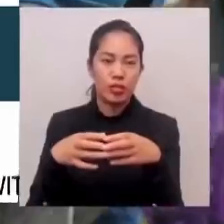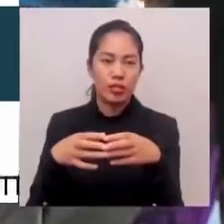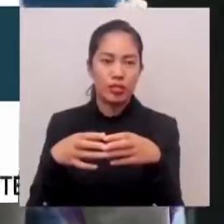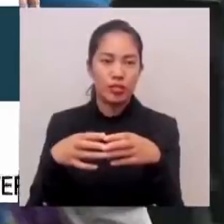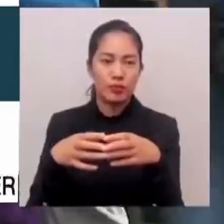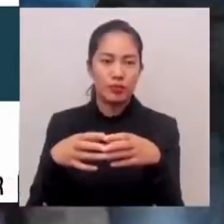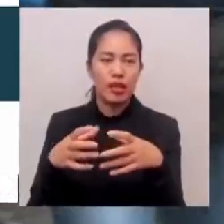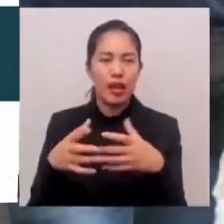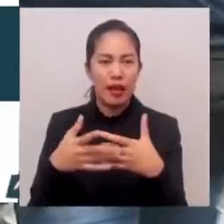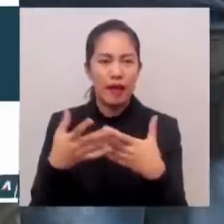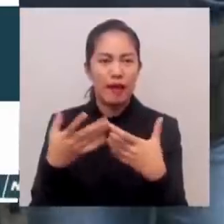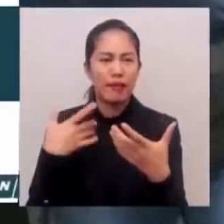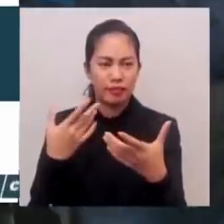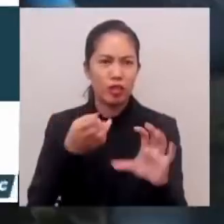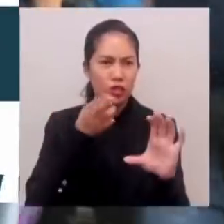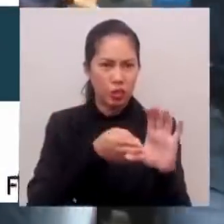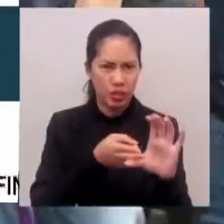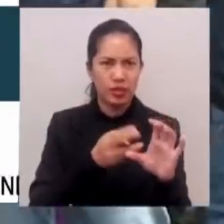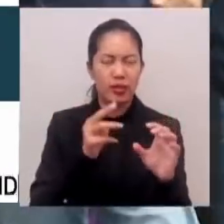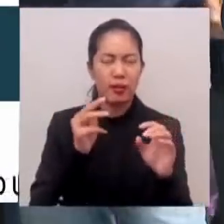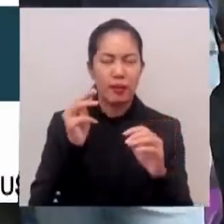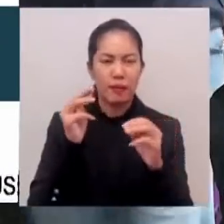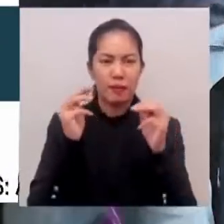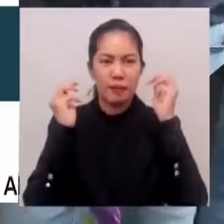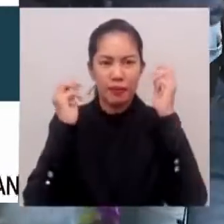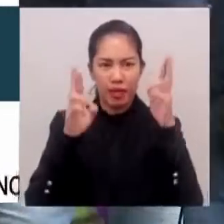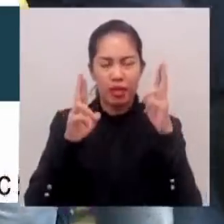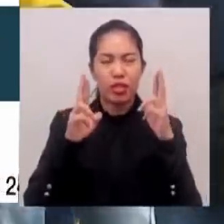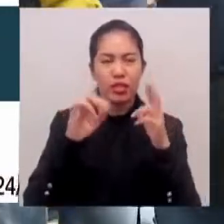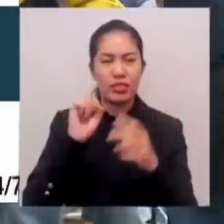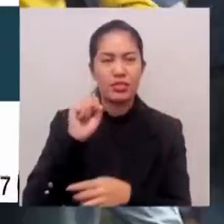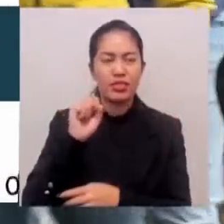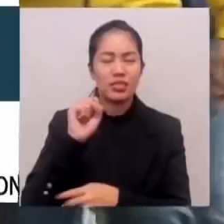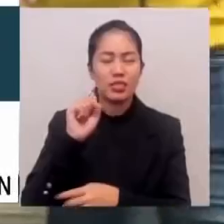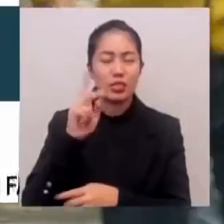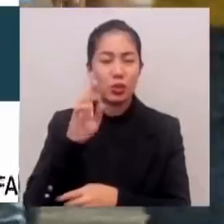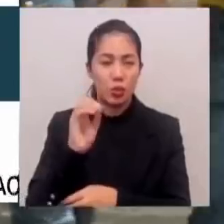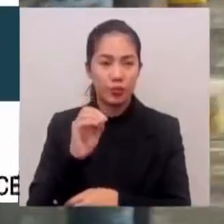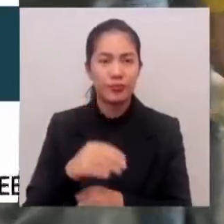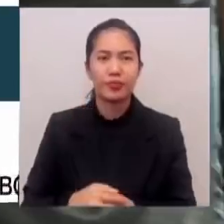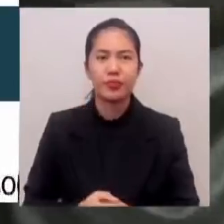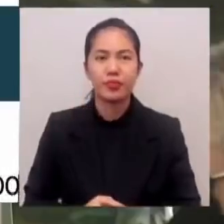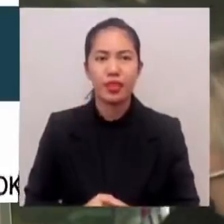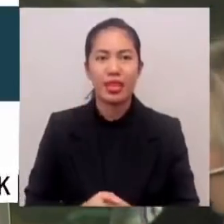because you know, perhaps there's a reason why